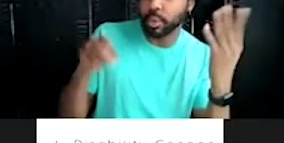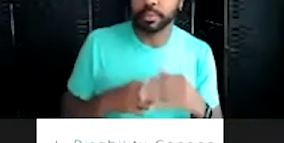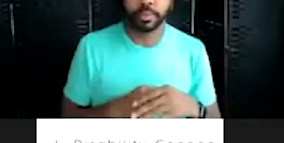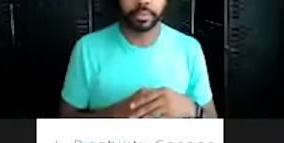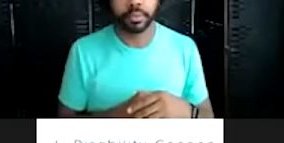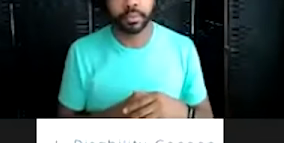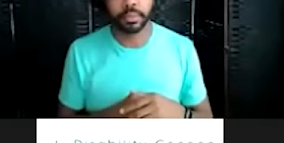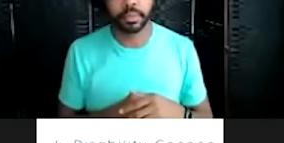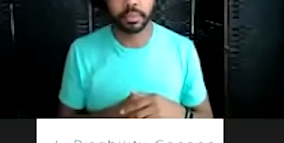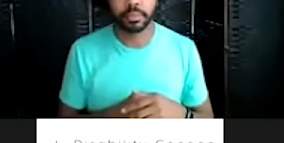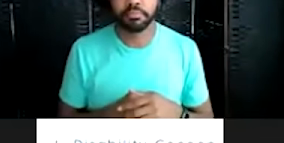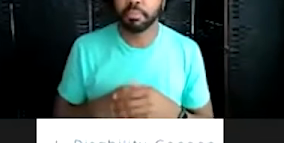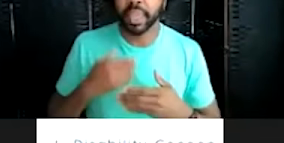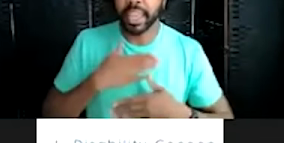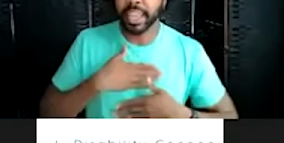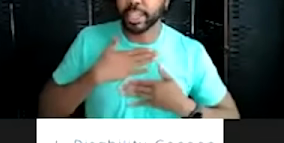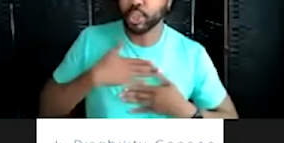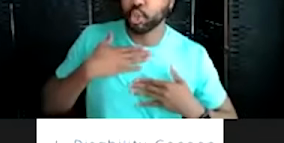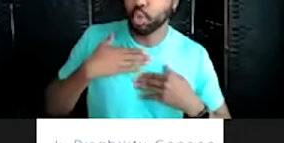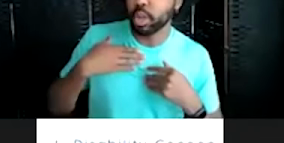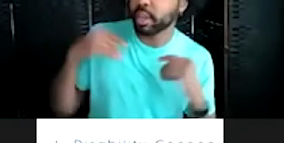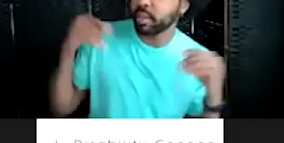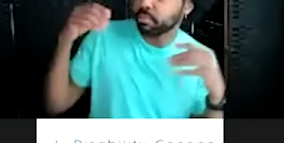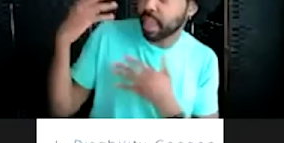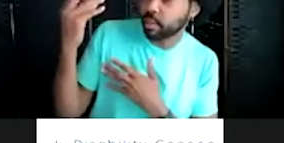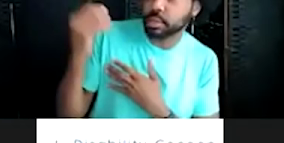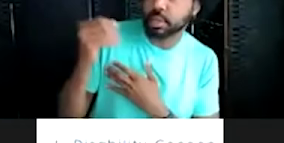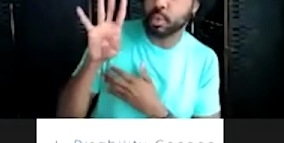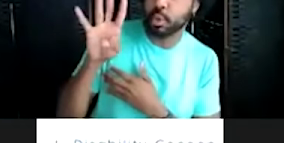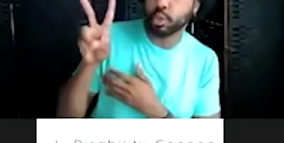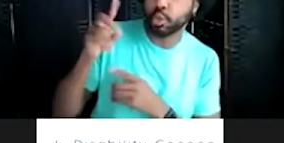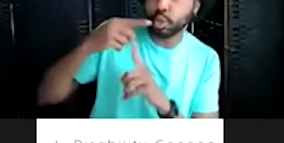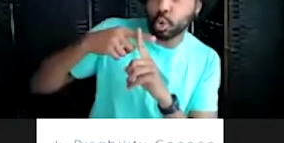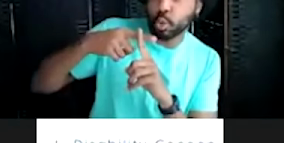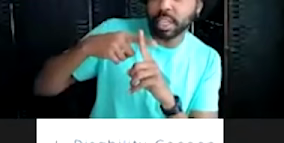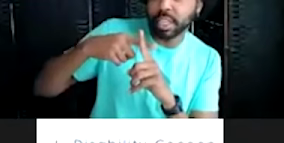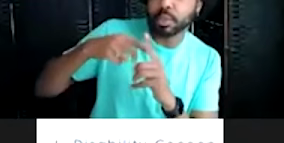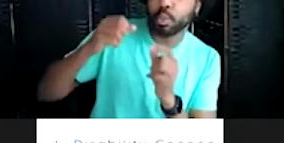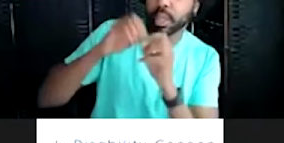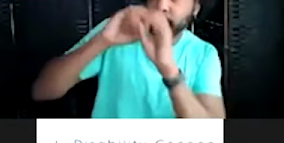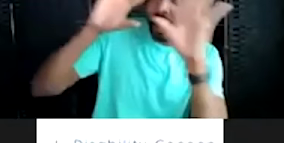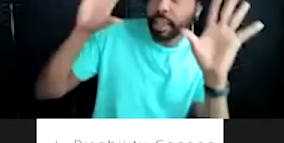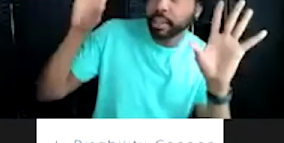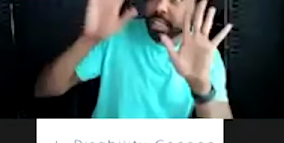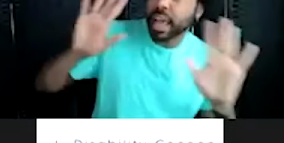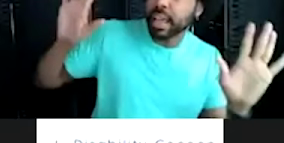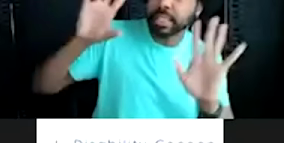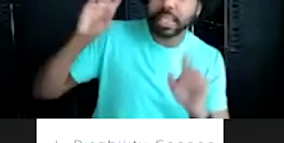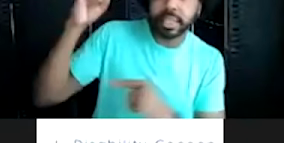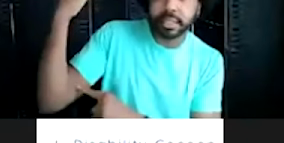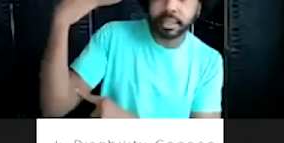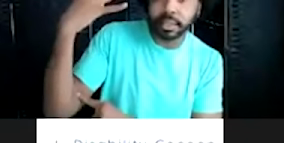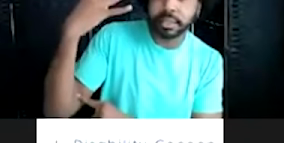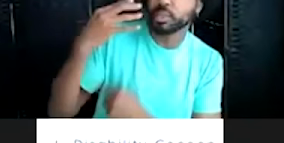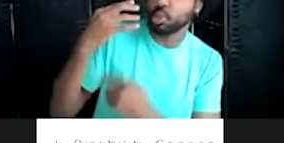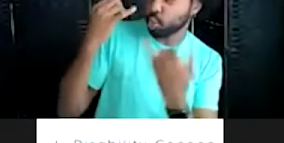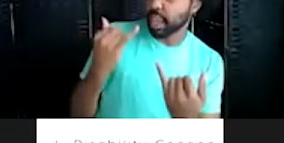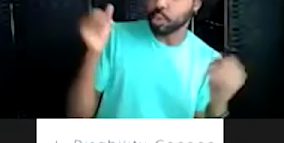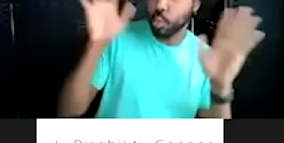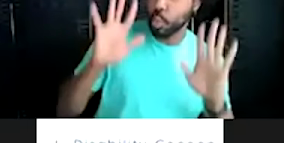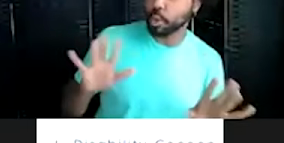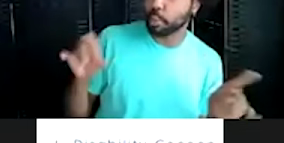In Joliet, it's 42 degrees Fahrenheit with clear skies and sun. Today's forecast calls for more of the same, with a